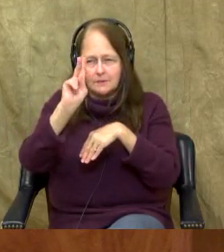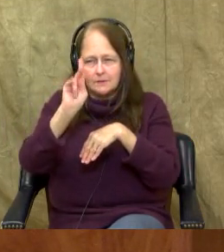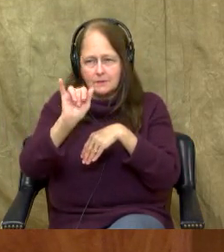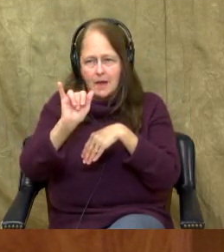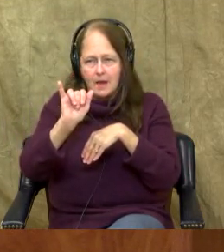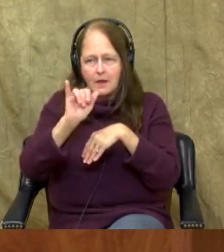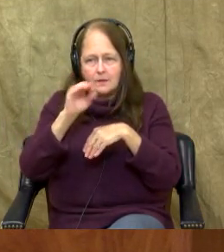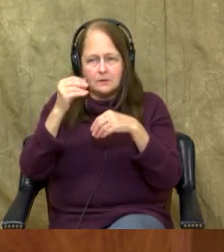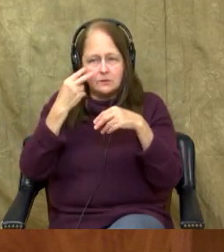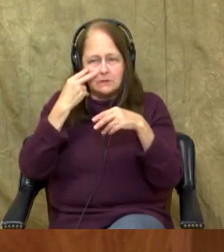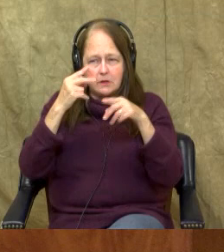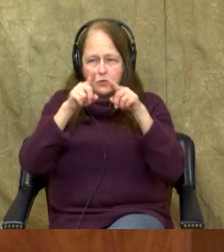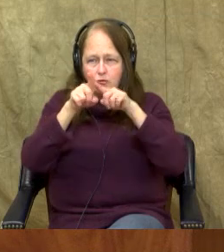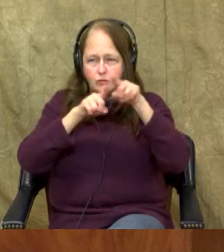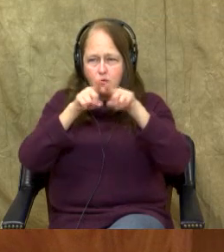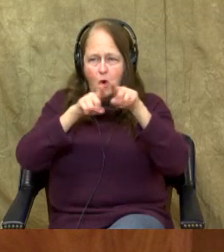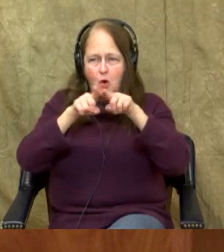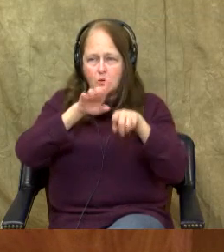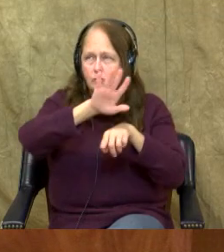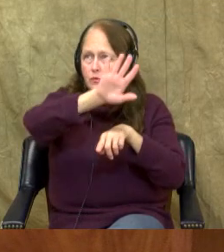Very good.